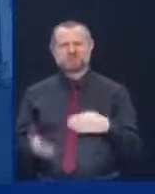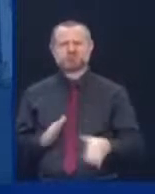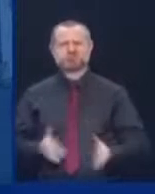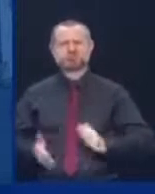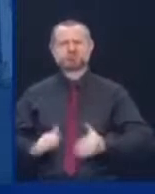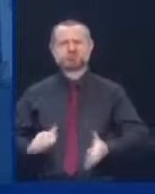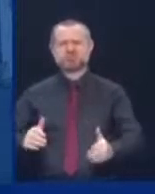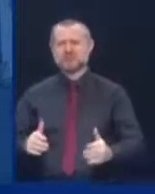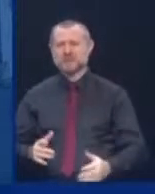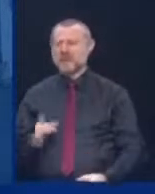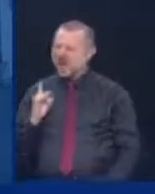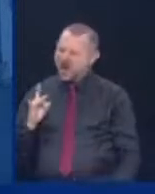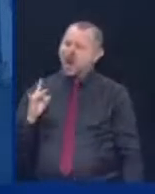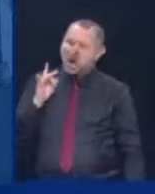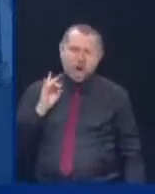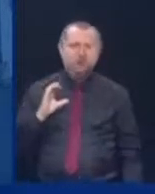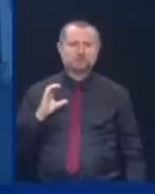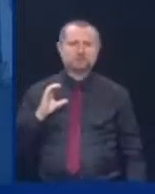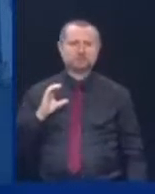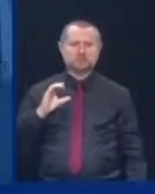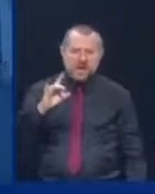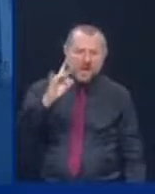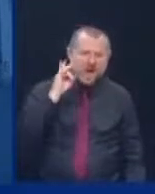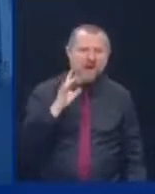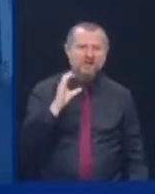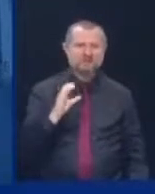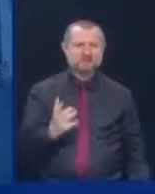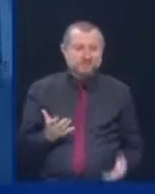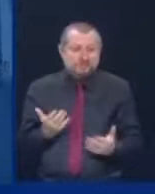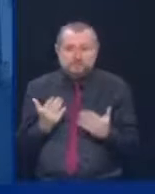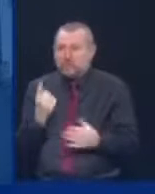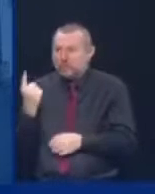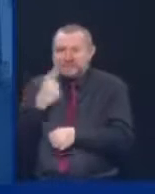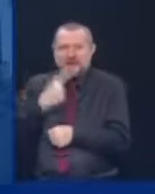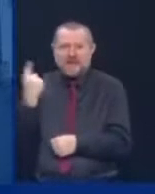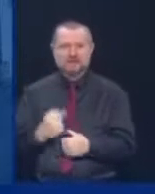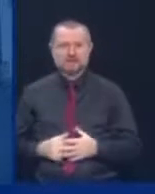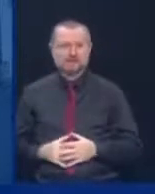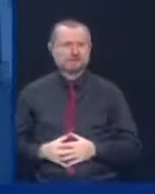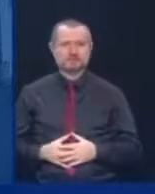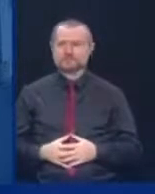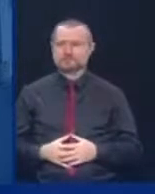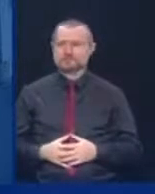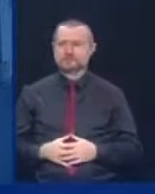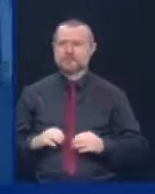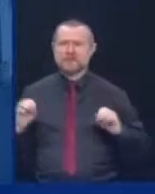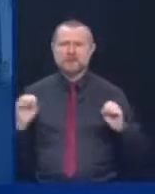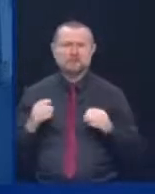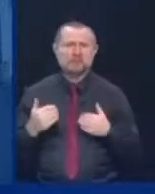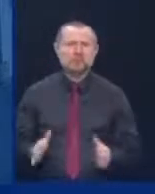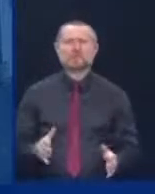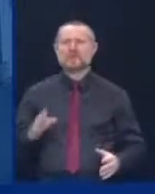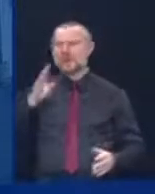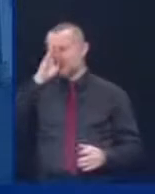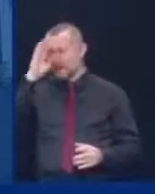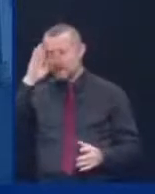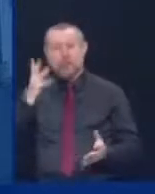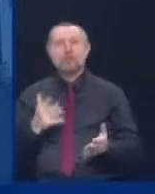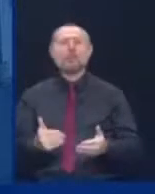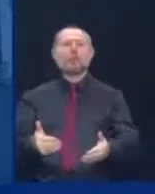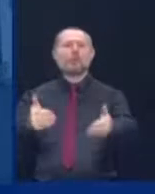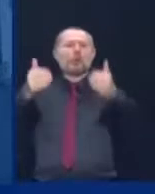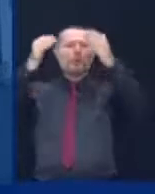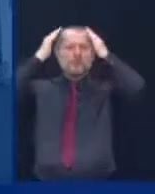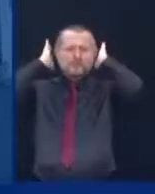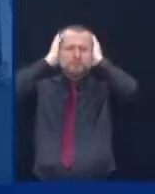800 people died on one day. The emergency rooms and hospitals were like battle zones.